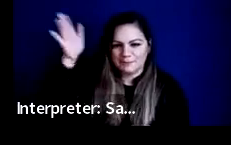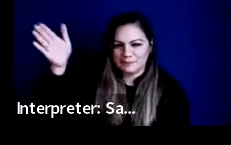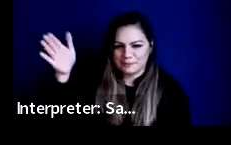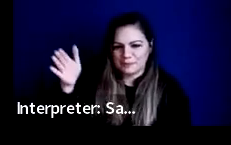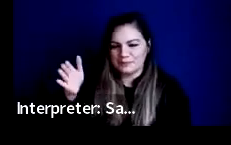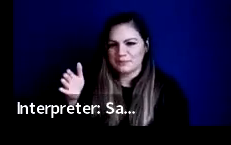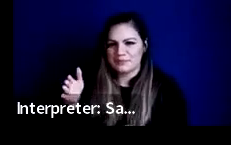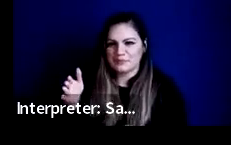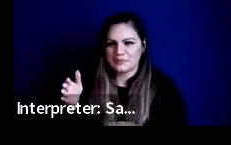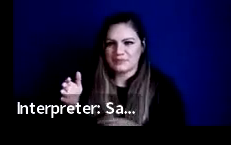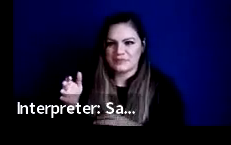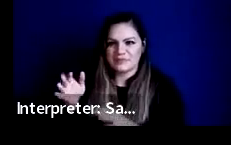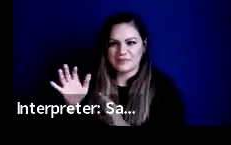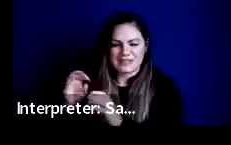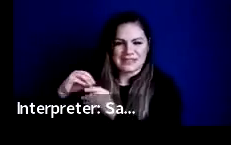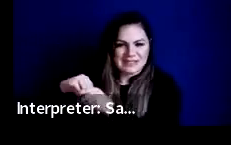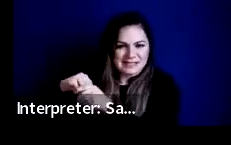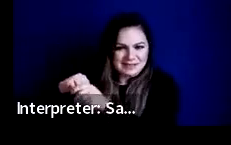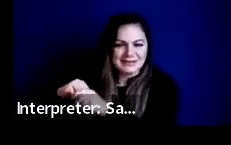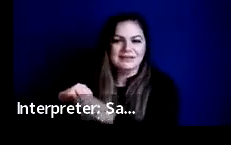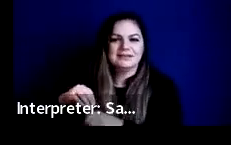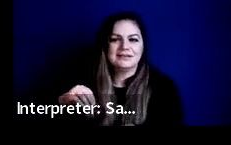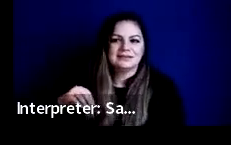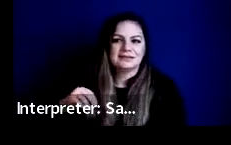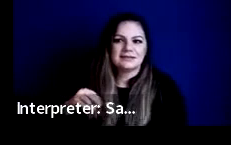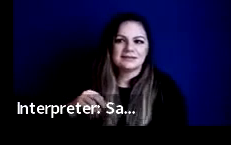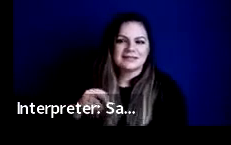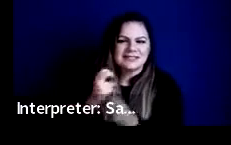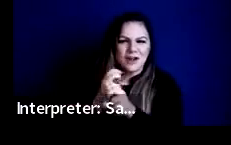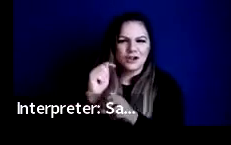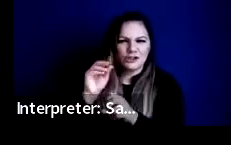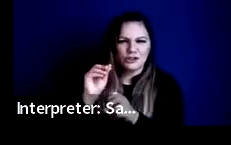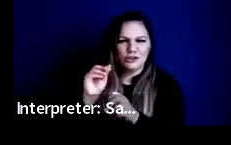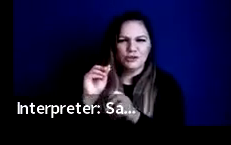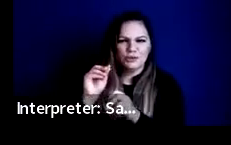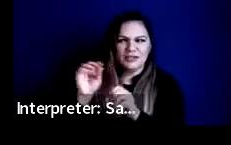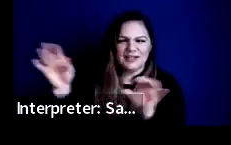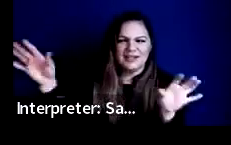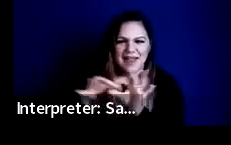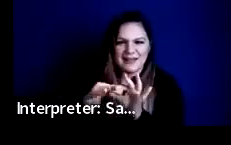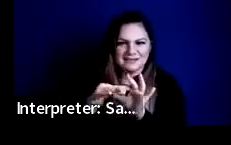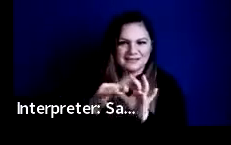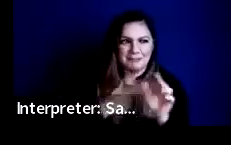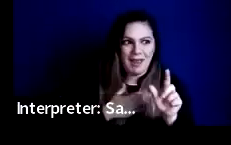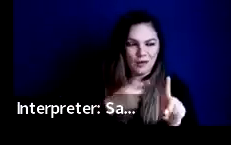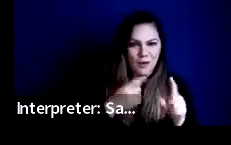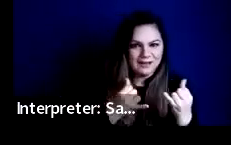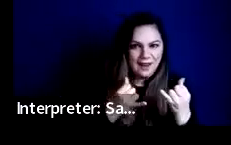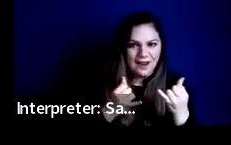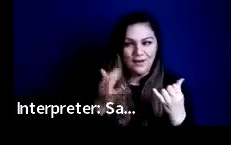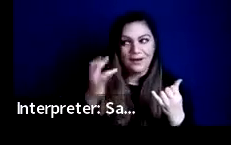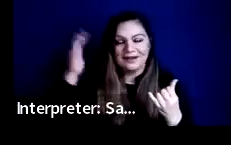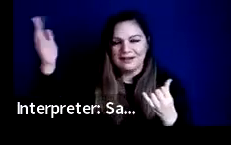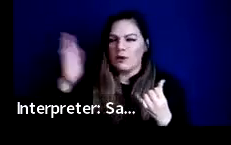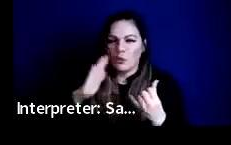draw that direct line and say I did this and it happened, can make a really big difference in health outcomes downstream, including